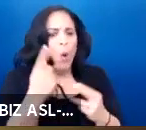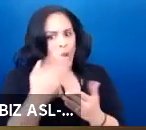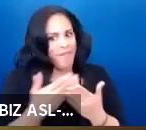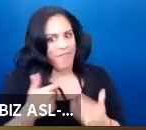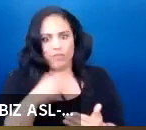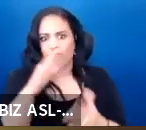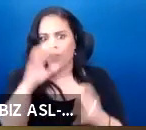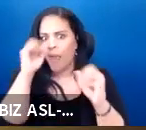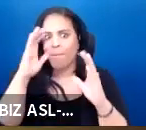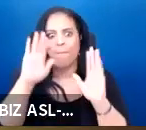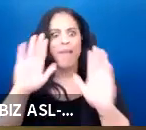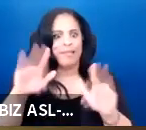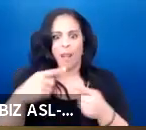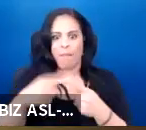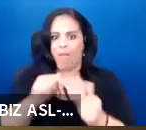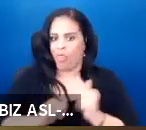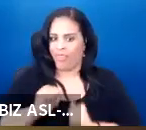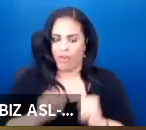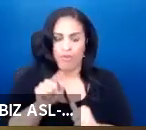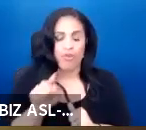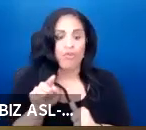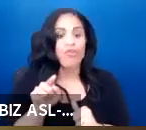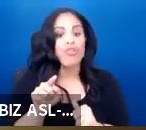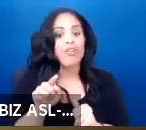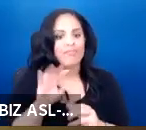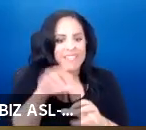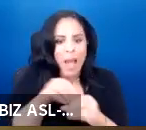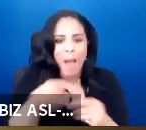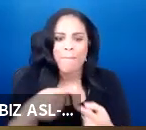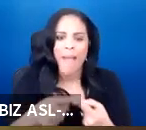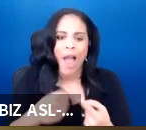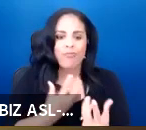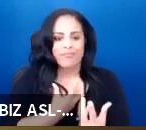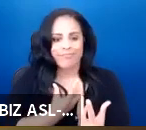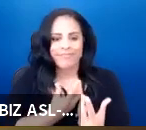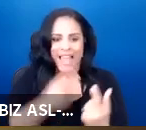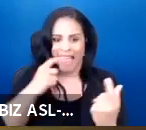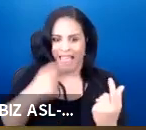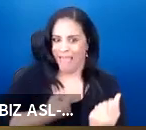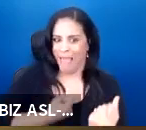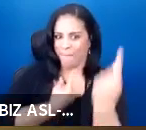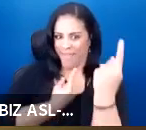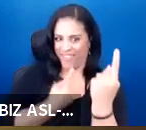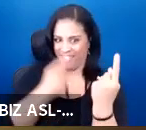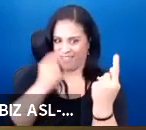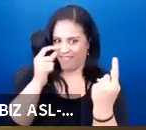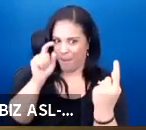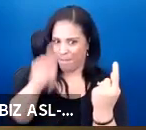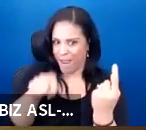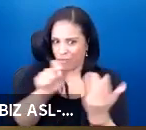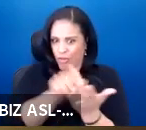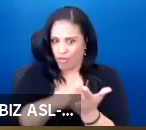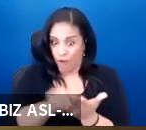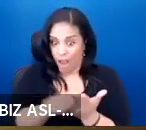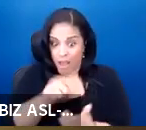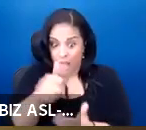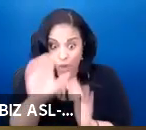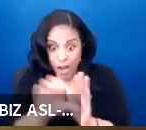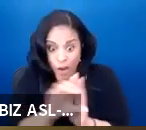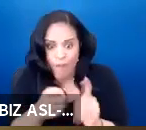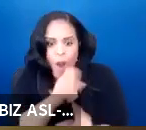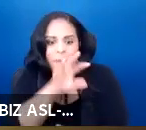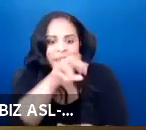about the theater is it's so much about empathy. We have to step into other characters. I have to write other characters from the inside of them, not